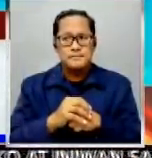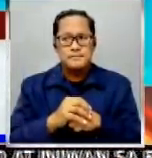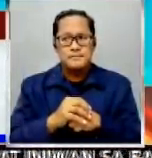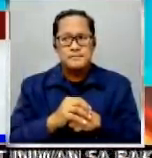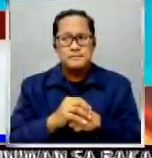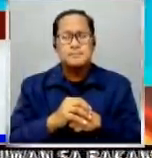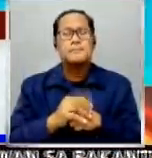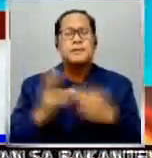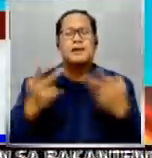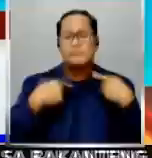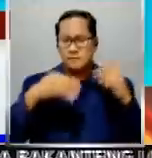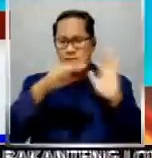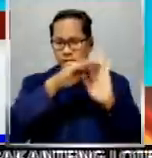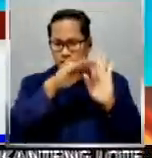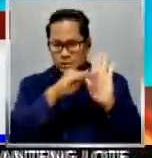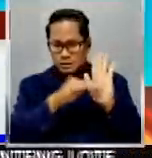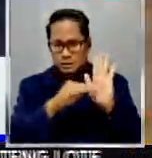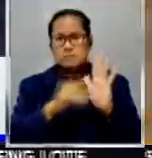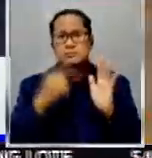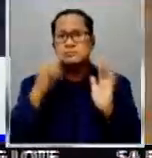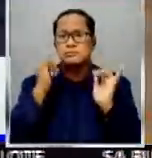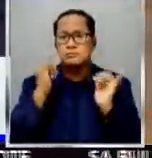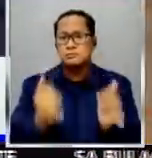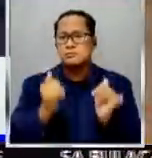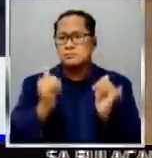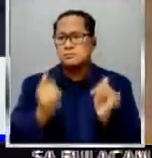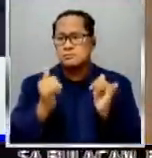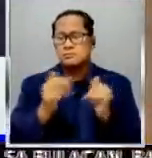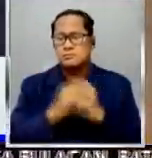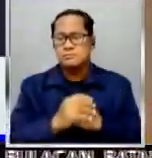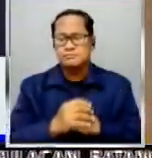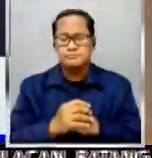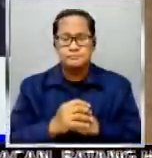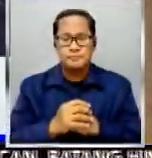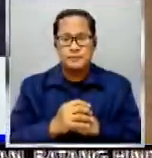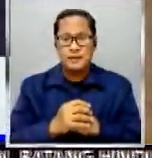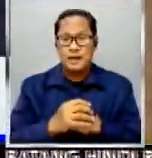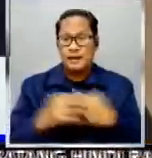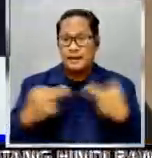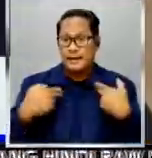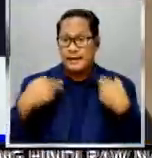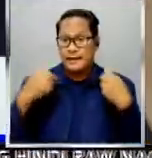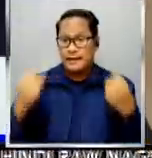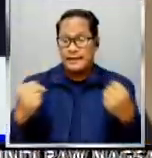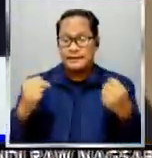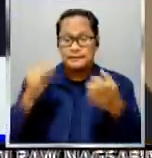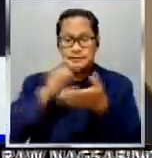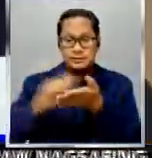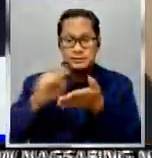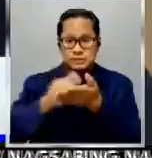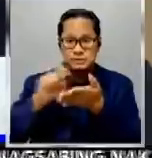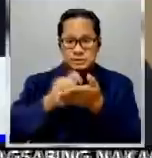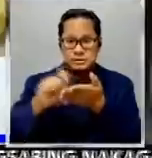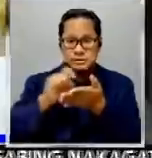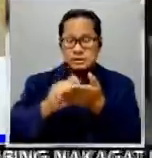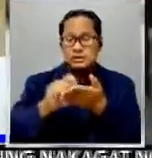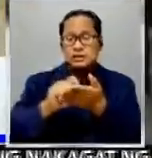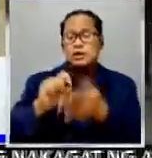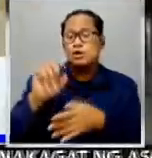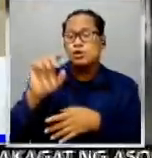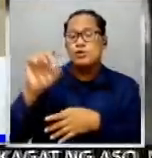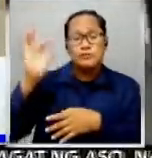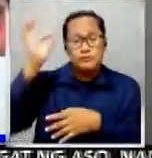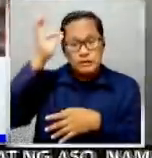those in the list are the same, meaning these are families. Tingin ni Health Secretary at IATF Chairperson Secretary Francisco Duque III,